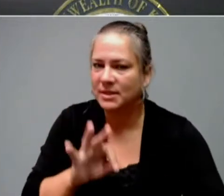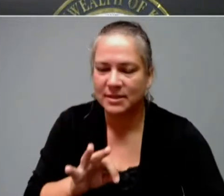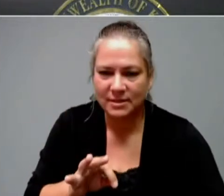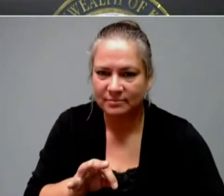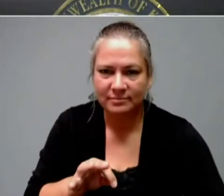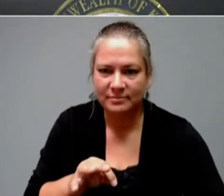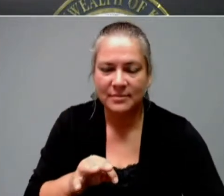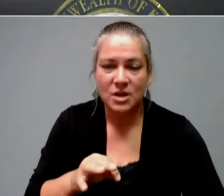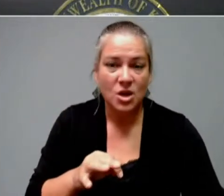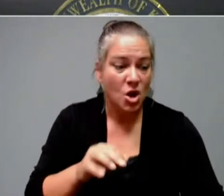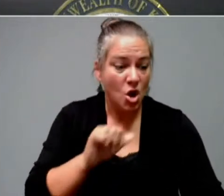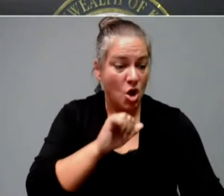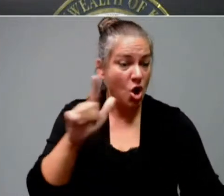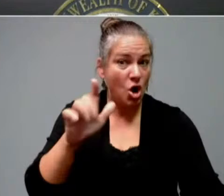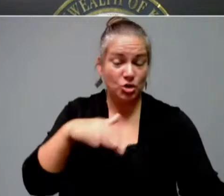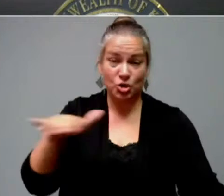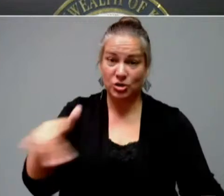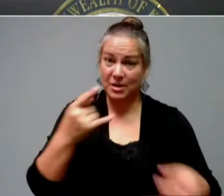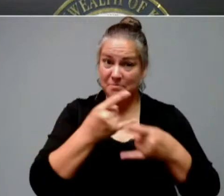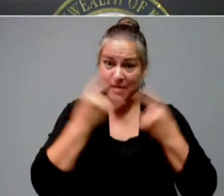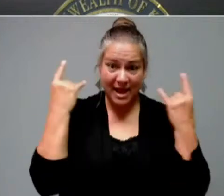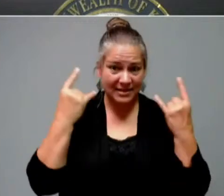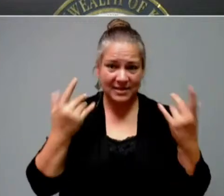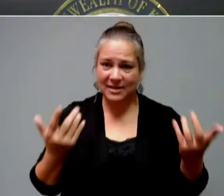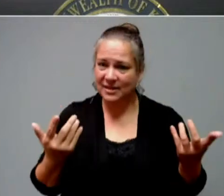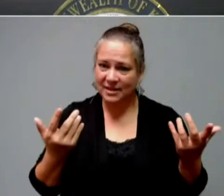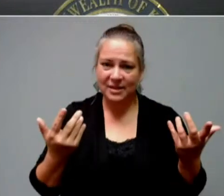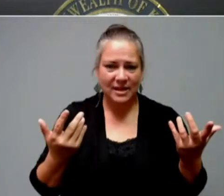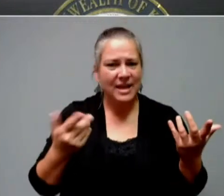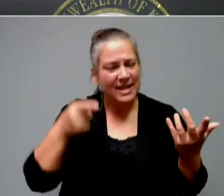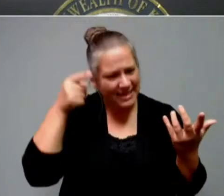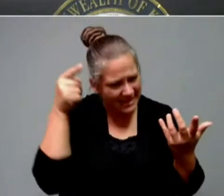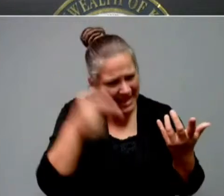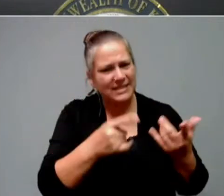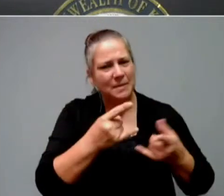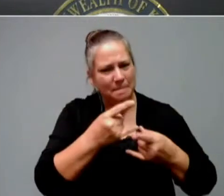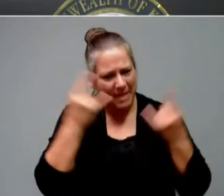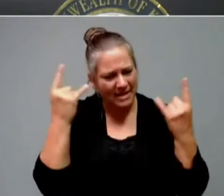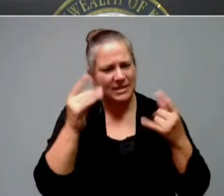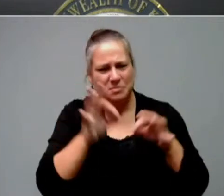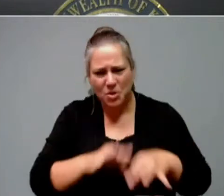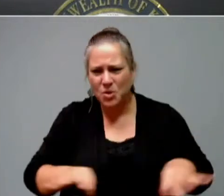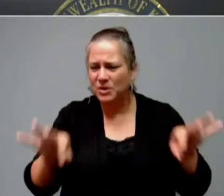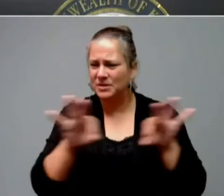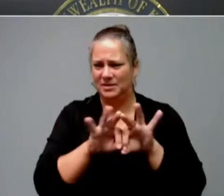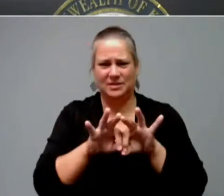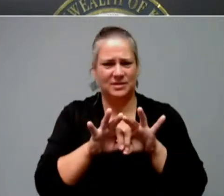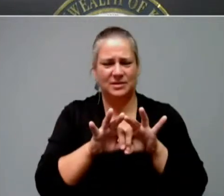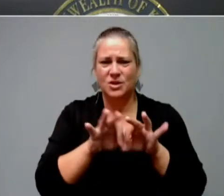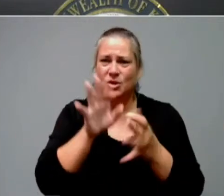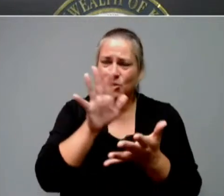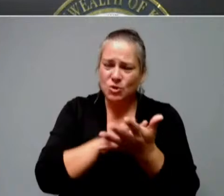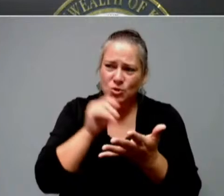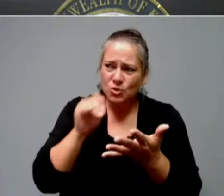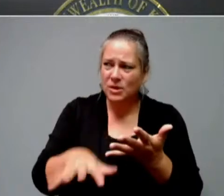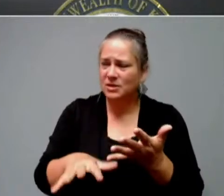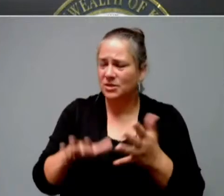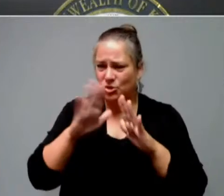can get vaccinated, masks are our greatest weapon against this virus, a vital tool to keep students and teachers safe and